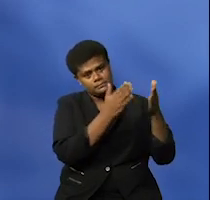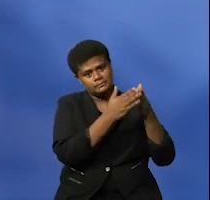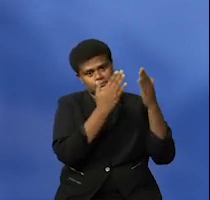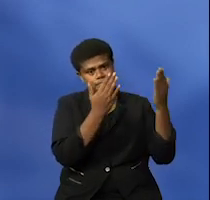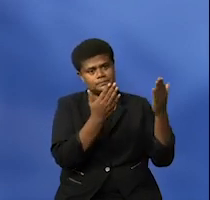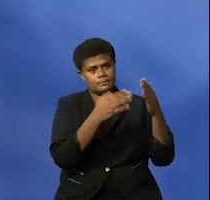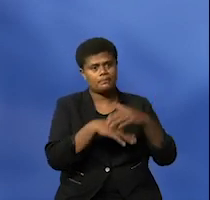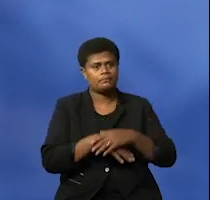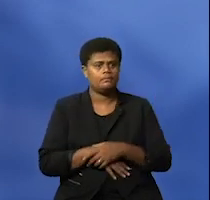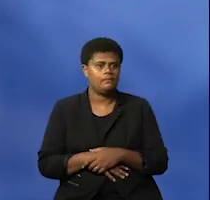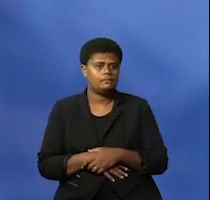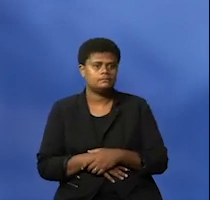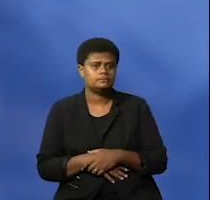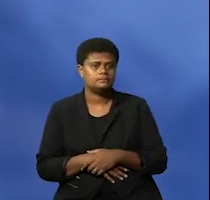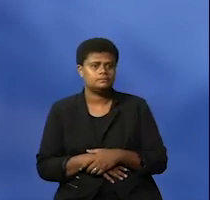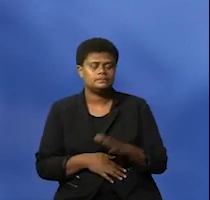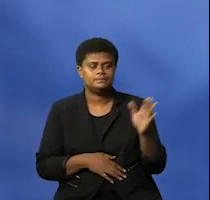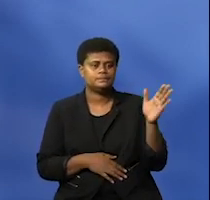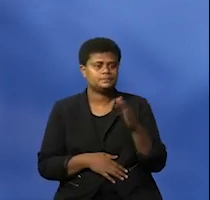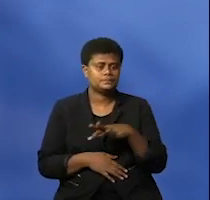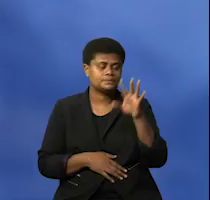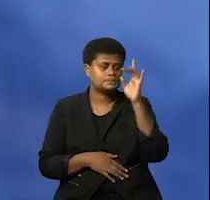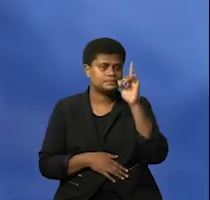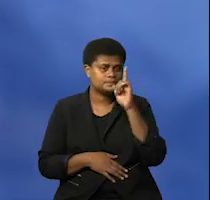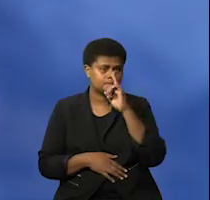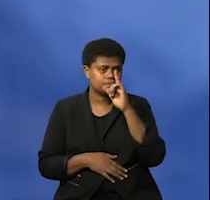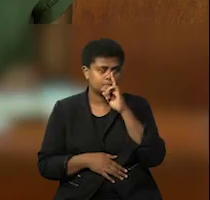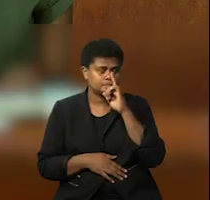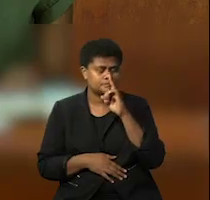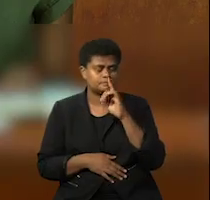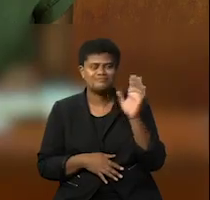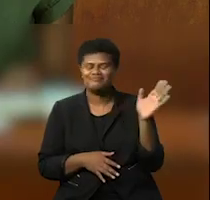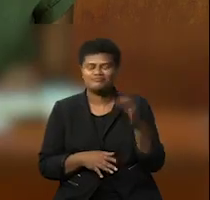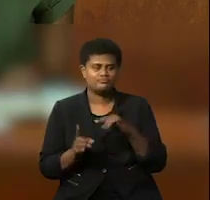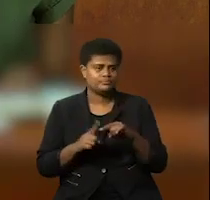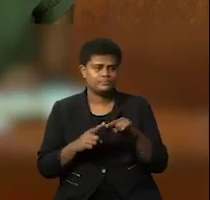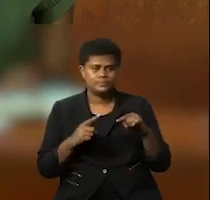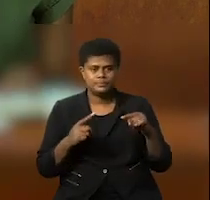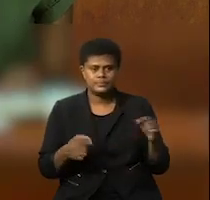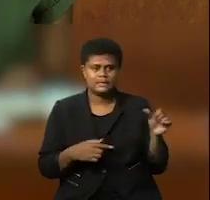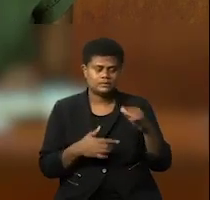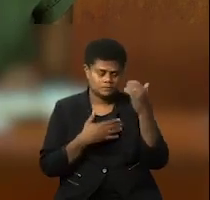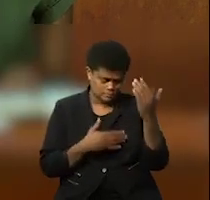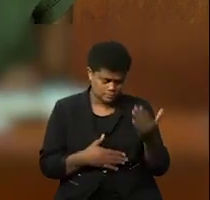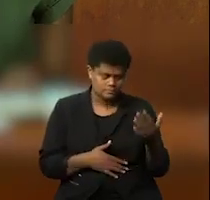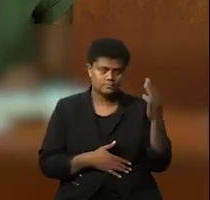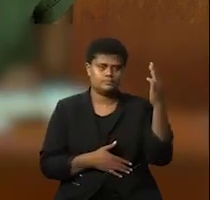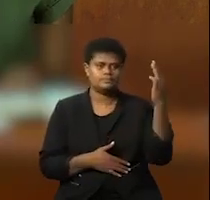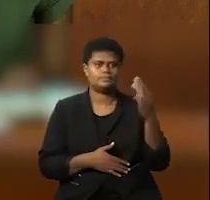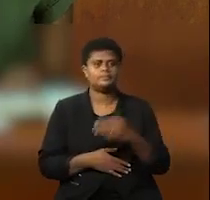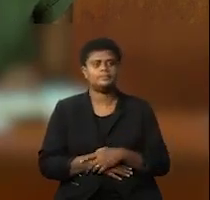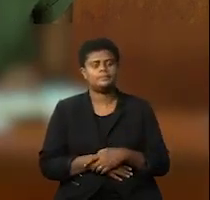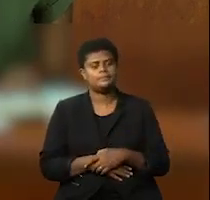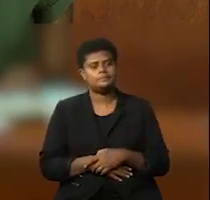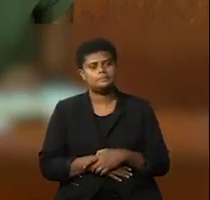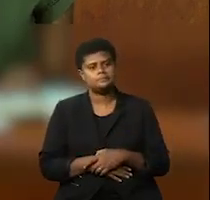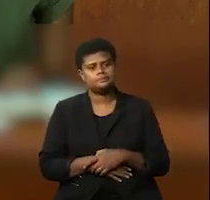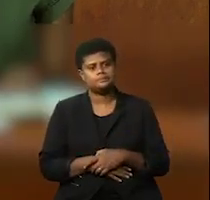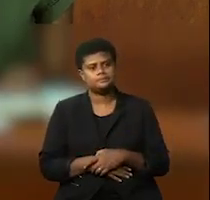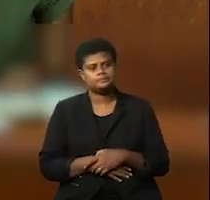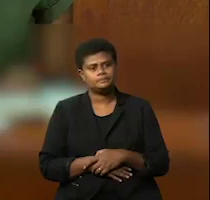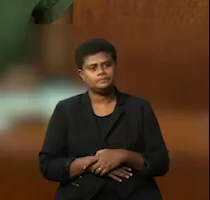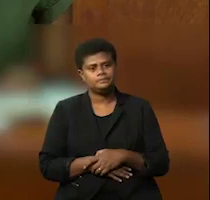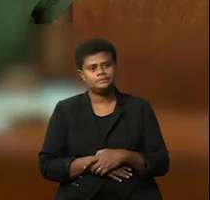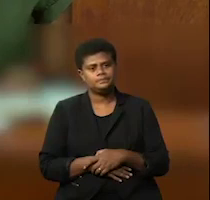all dominions shall serve and obey him." So these are the prophecies that points